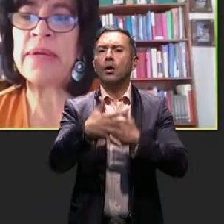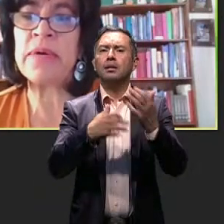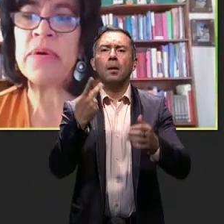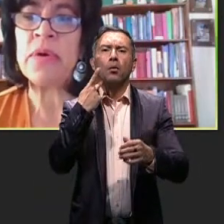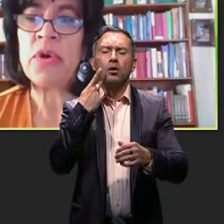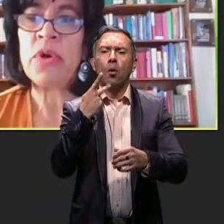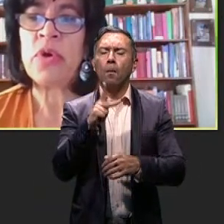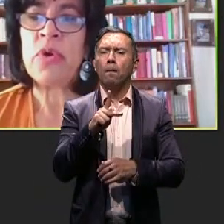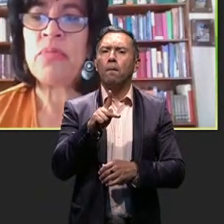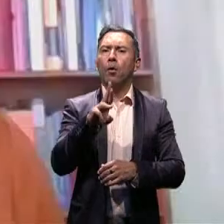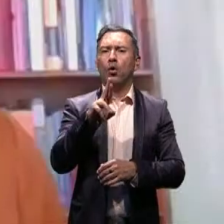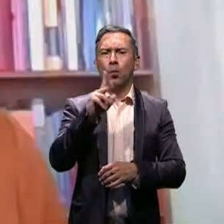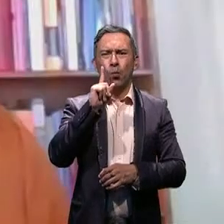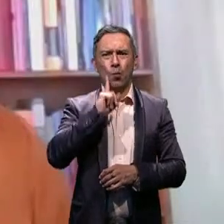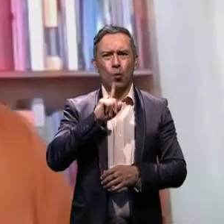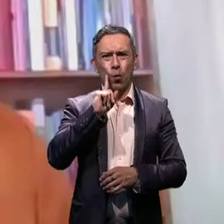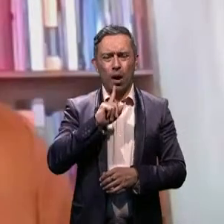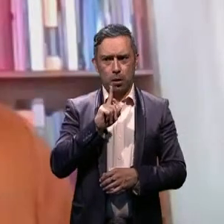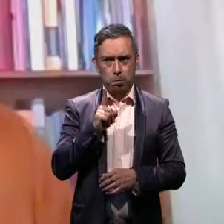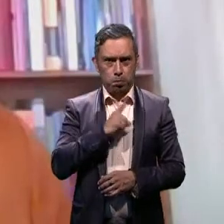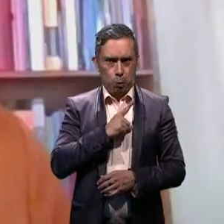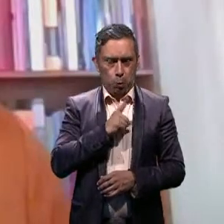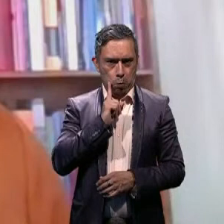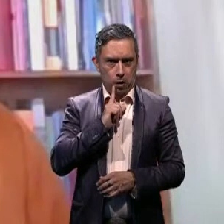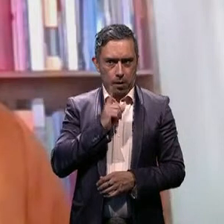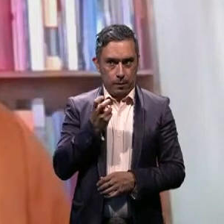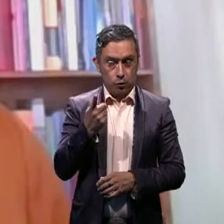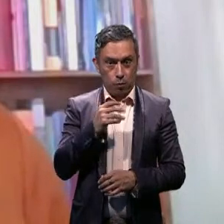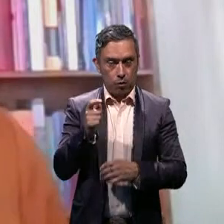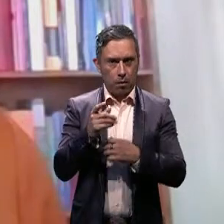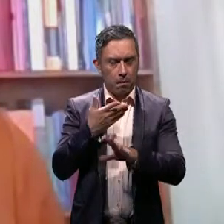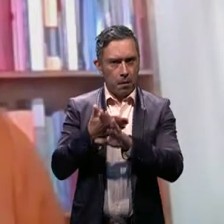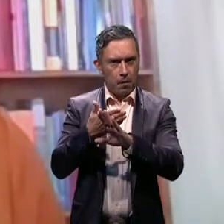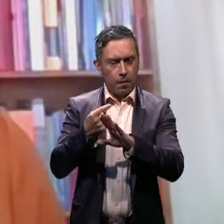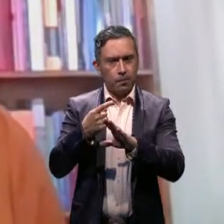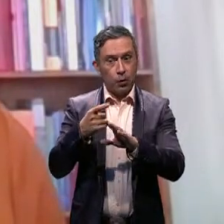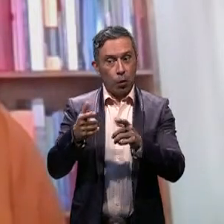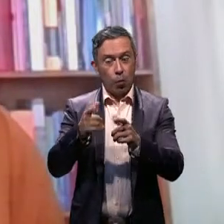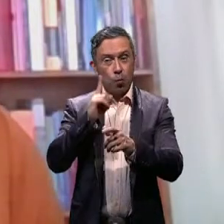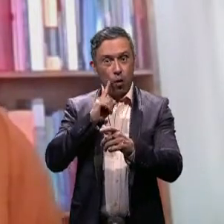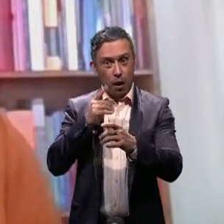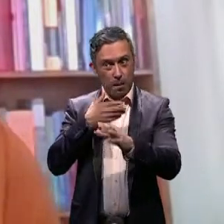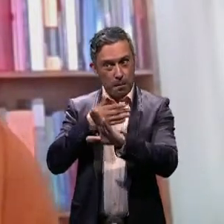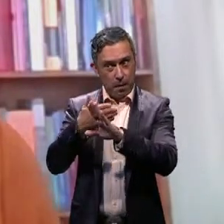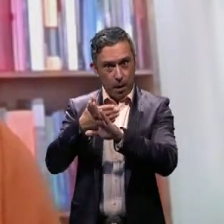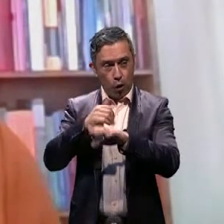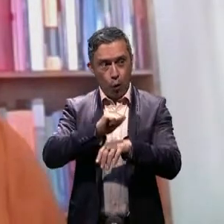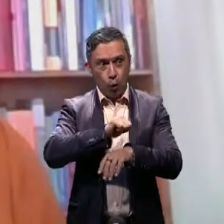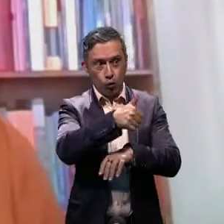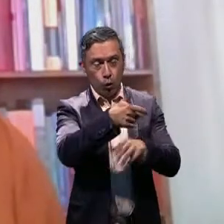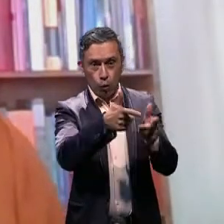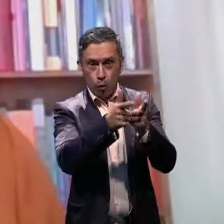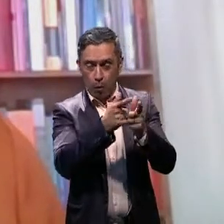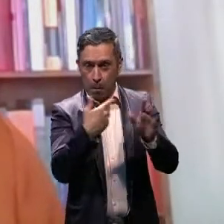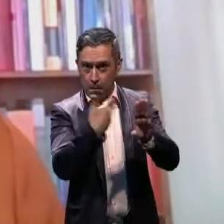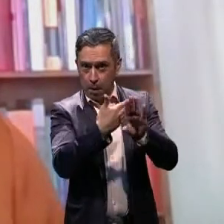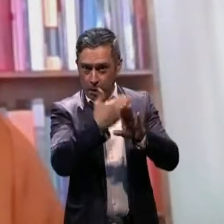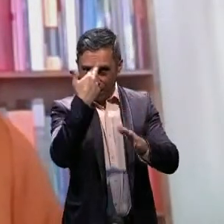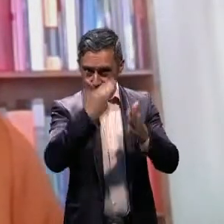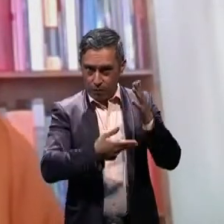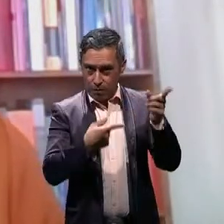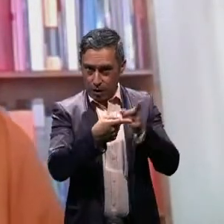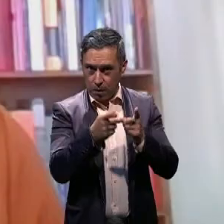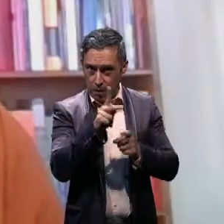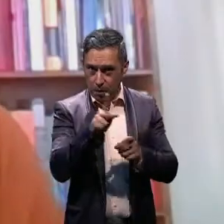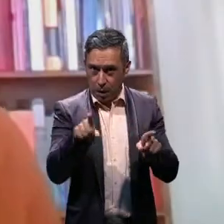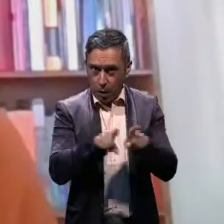political violence, gender-based political violence by different groups, and not only by women groups?